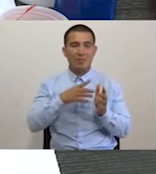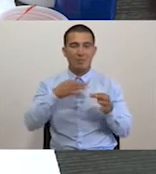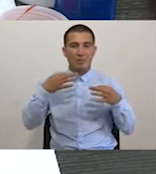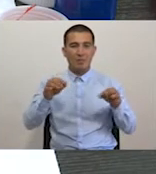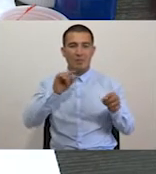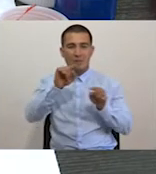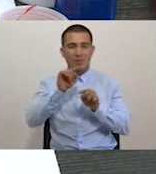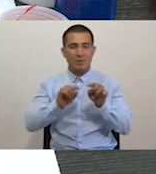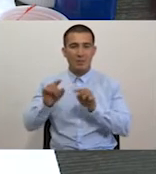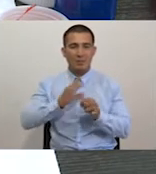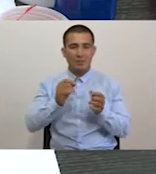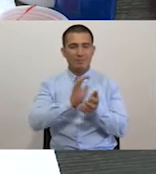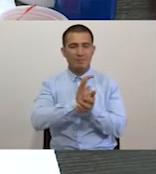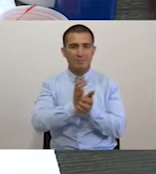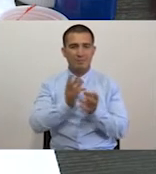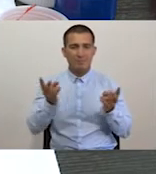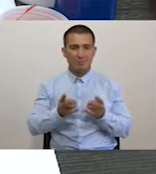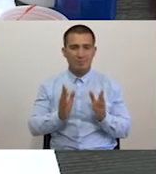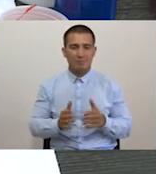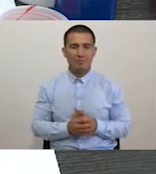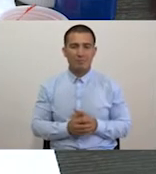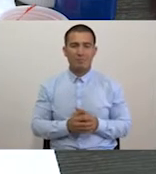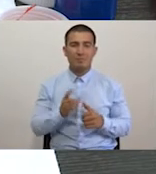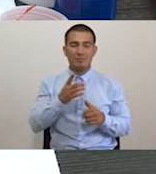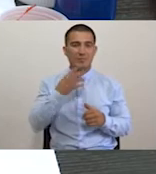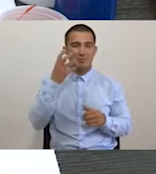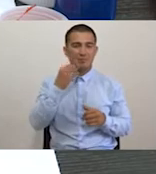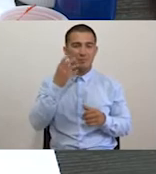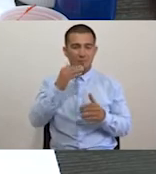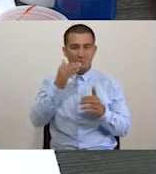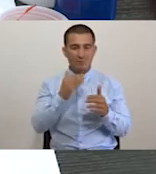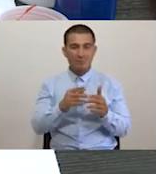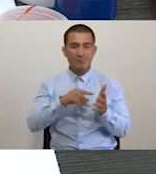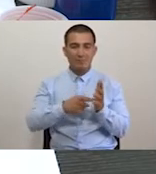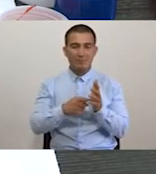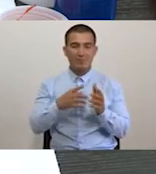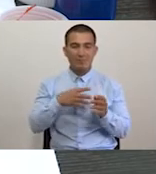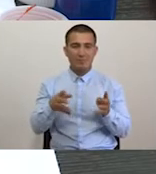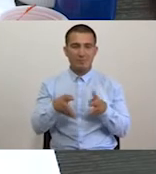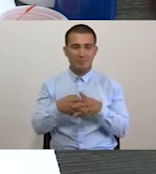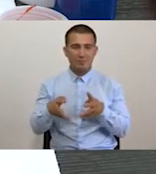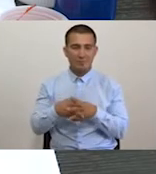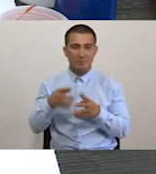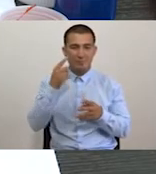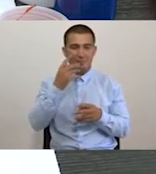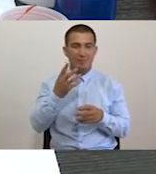bering. Mana olmaning tagiga tekkizib, ranglarimizni berib olamiz. Ranglarimiz